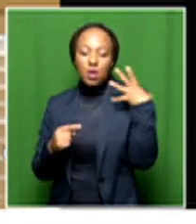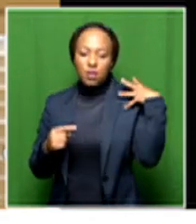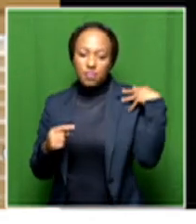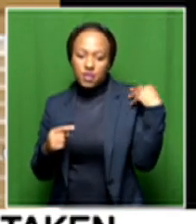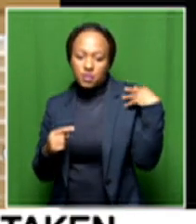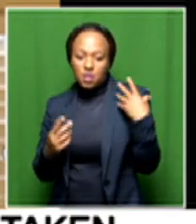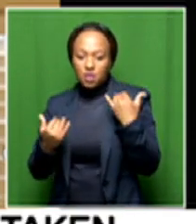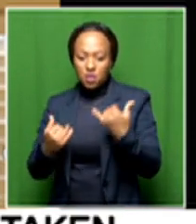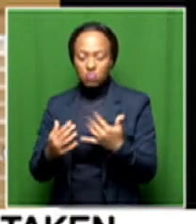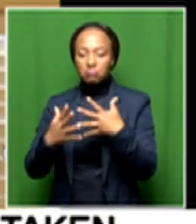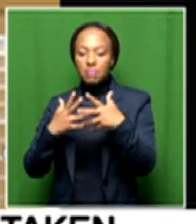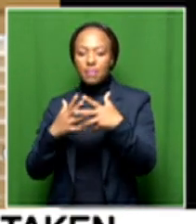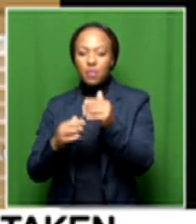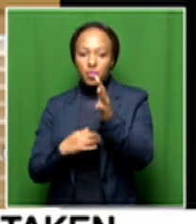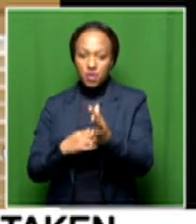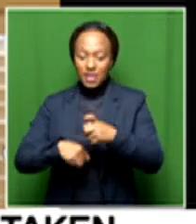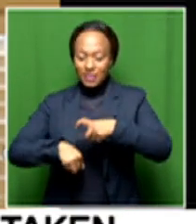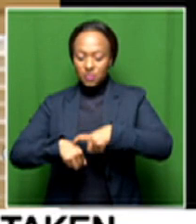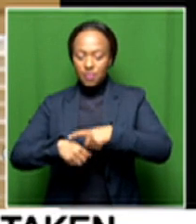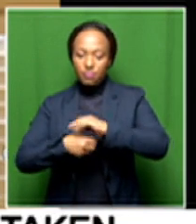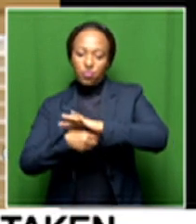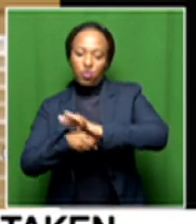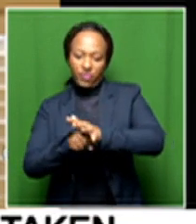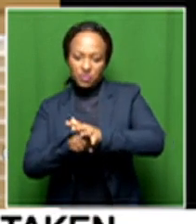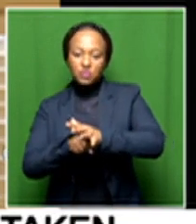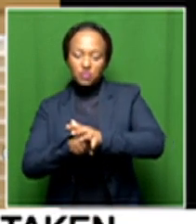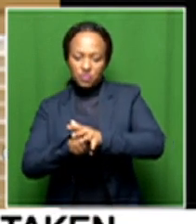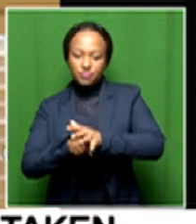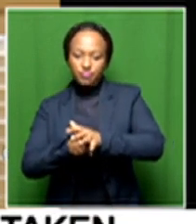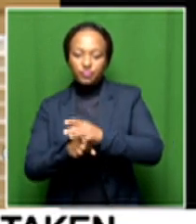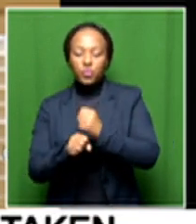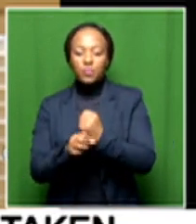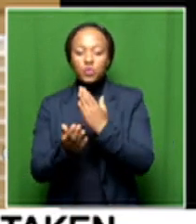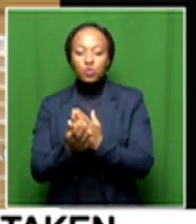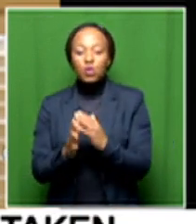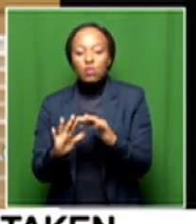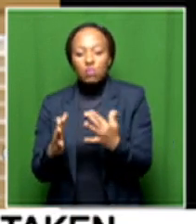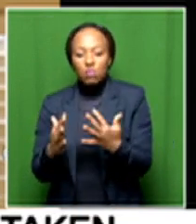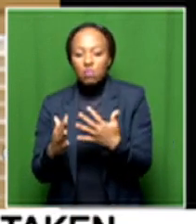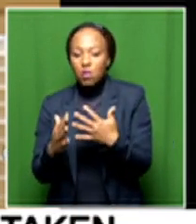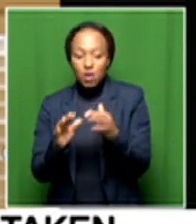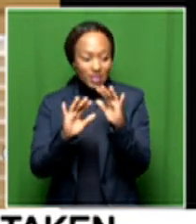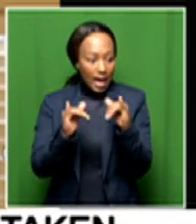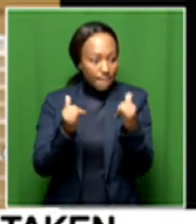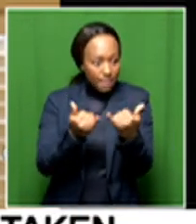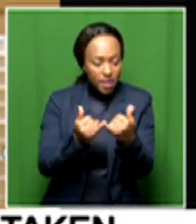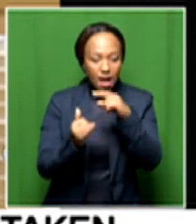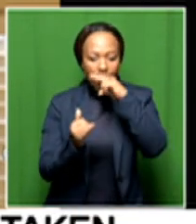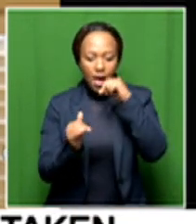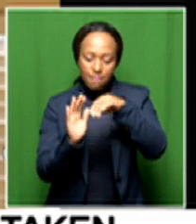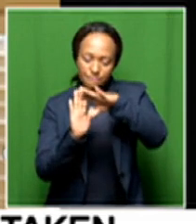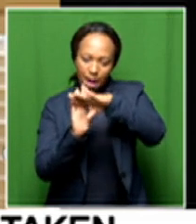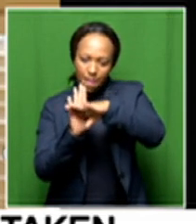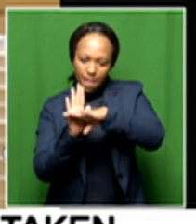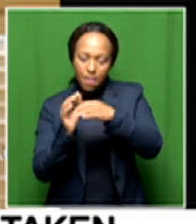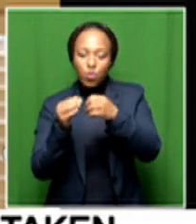we are going to be transparent, especially during this COVID-related period, and make sure that we publish this particular list.